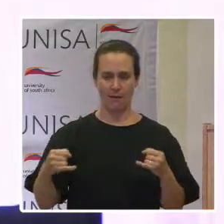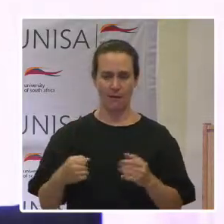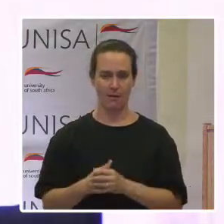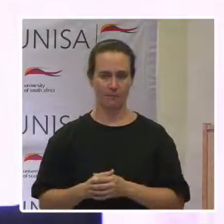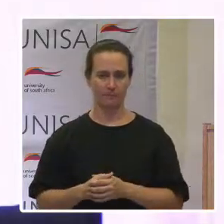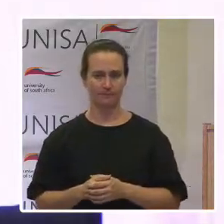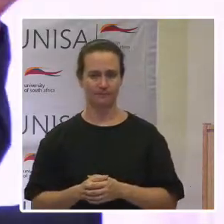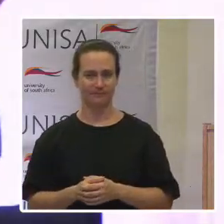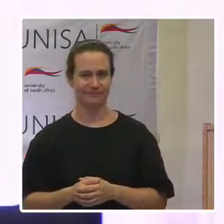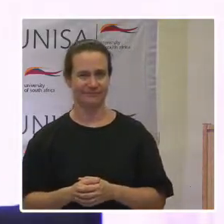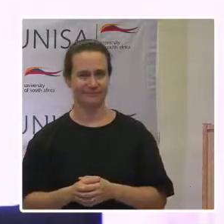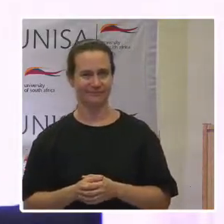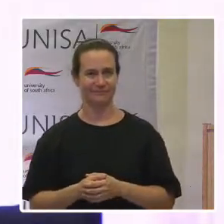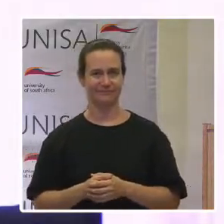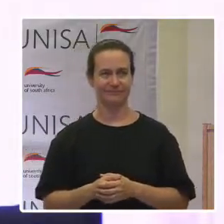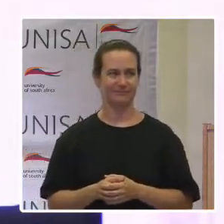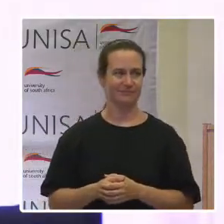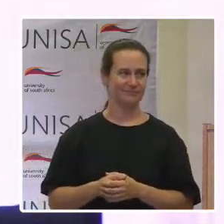much. Please,